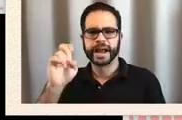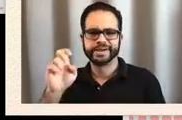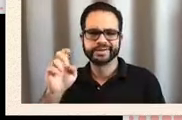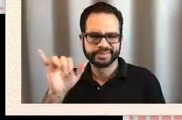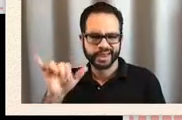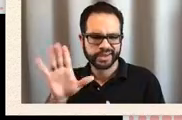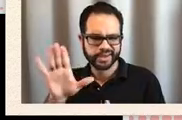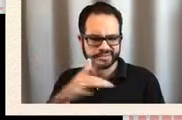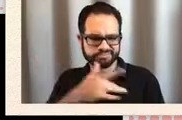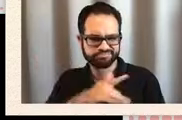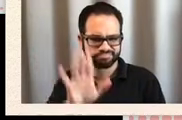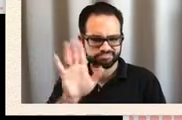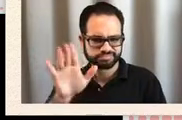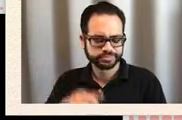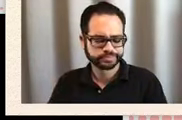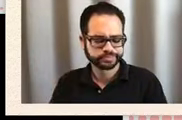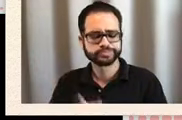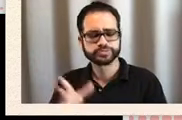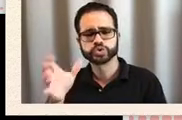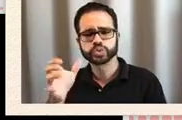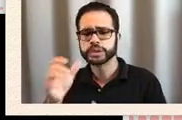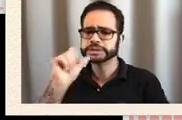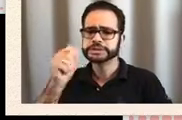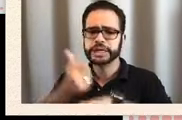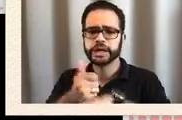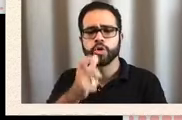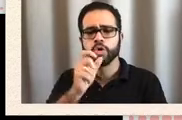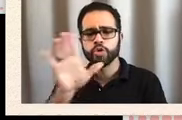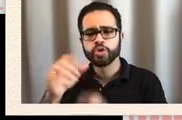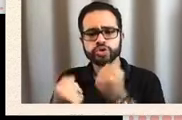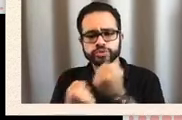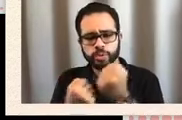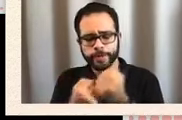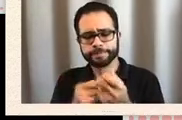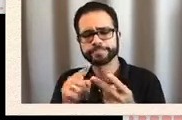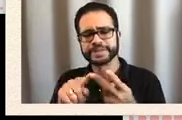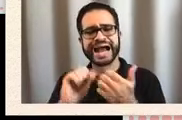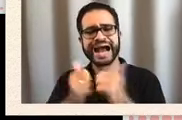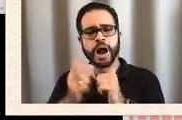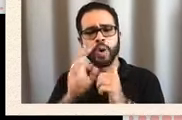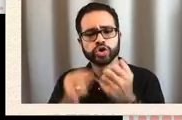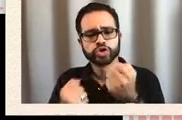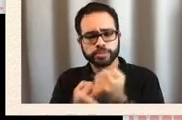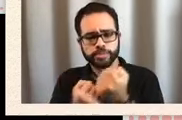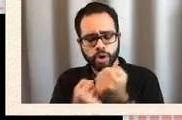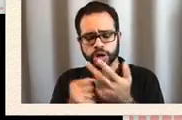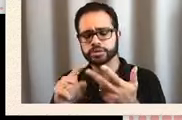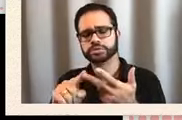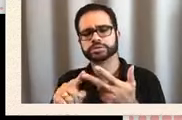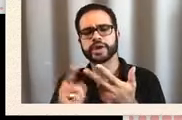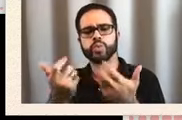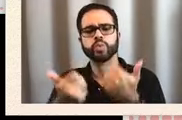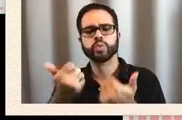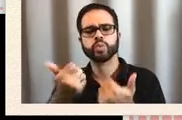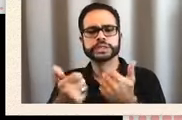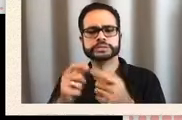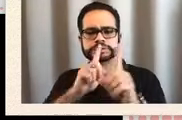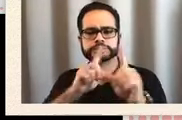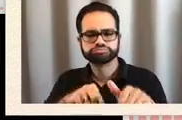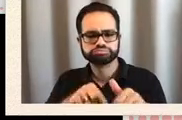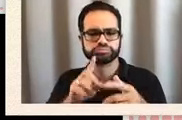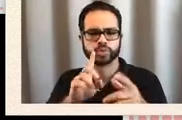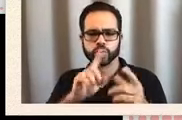want to say who your supporters are, how they're going to support you, and also what areas they're going to support you with. So what are the things that I need help